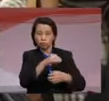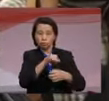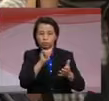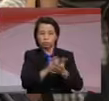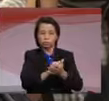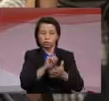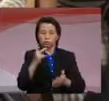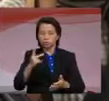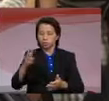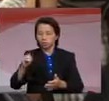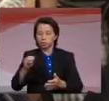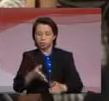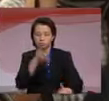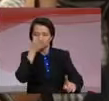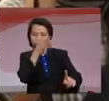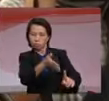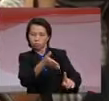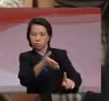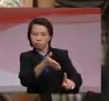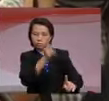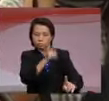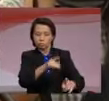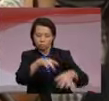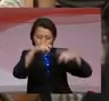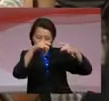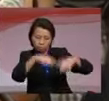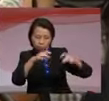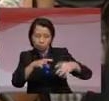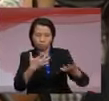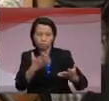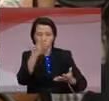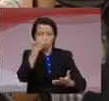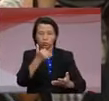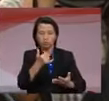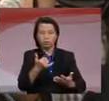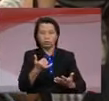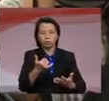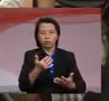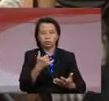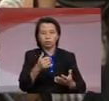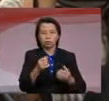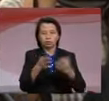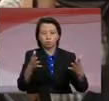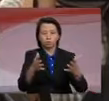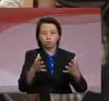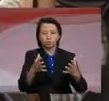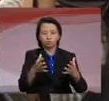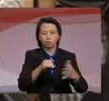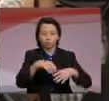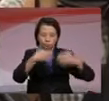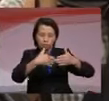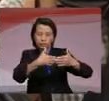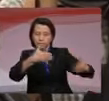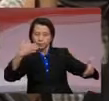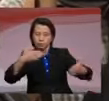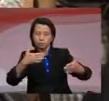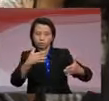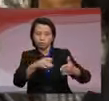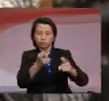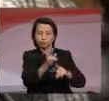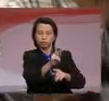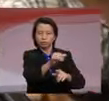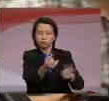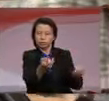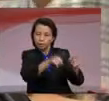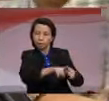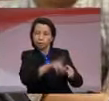Listed by KKM as well, the targeted approach to screen. So why was this old folks home wasn't screened before this case kematian